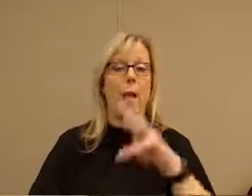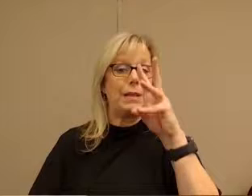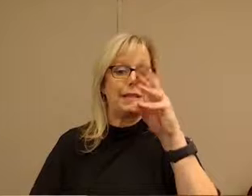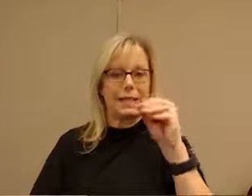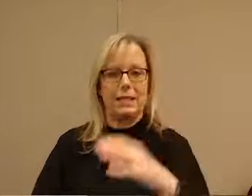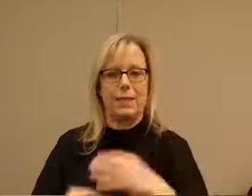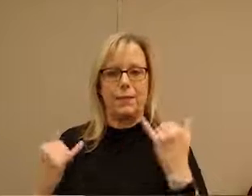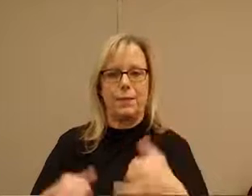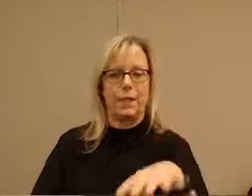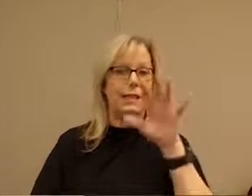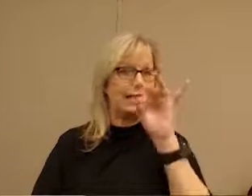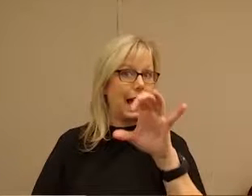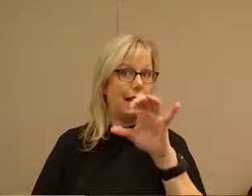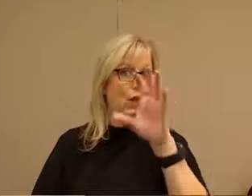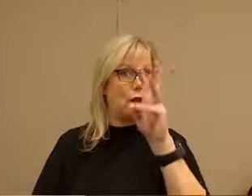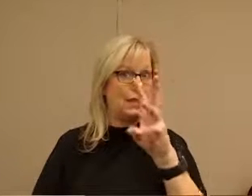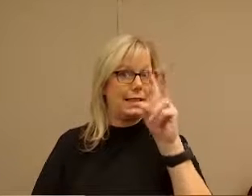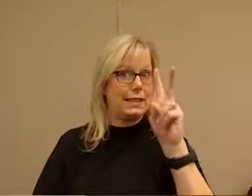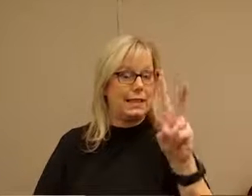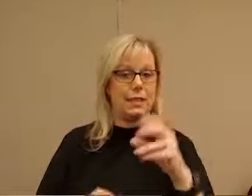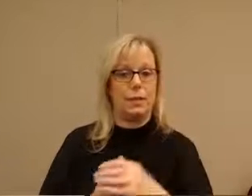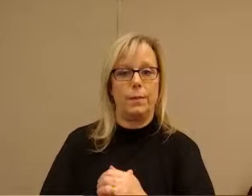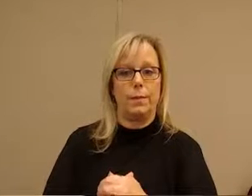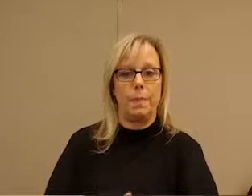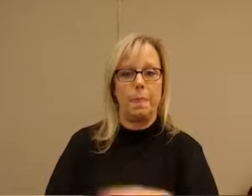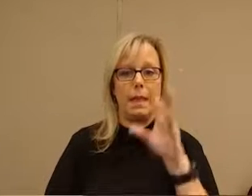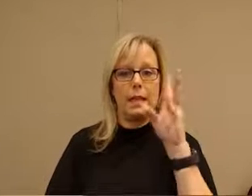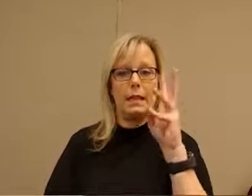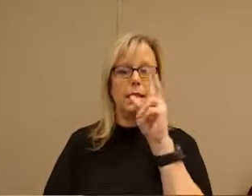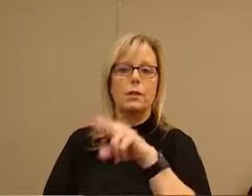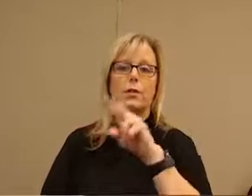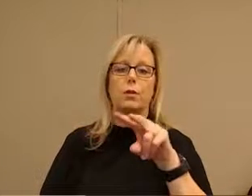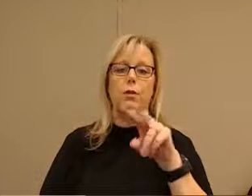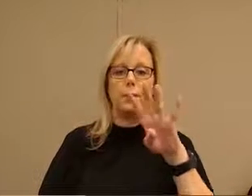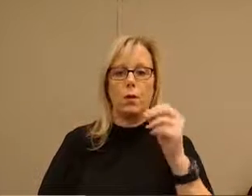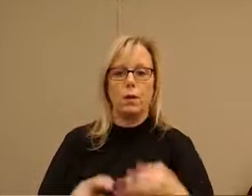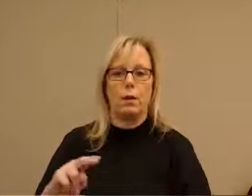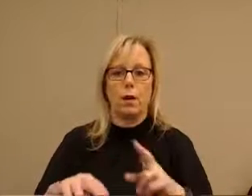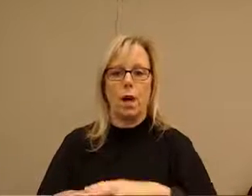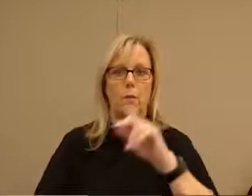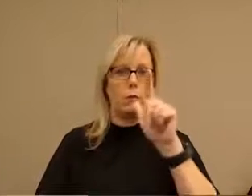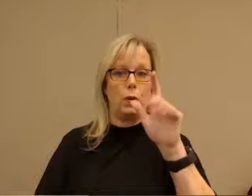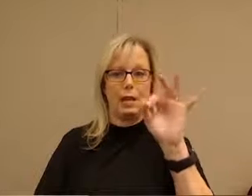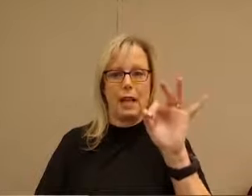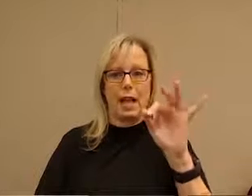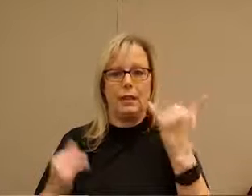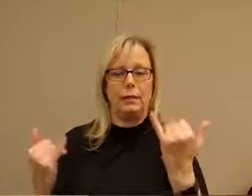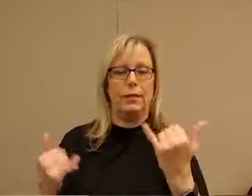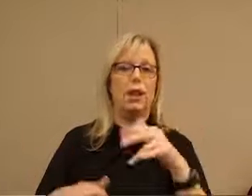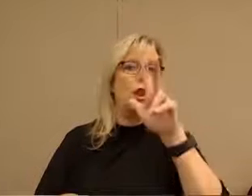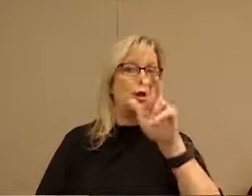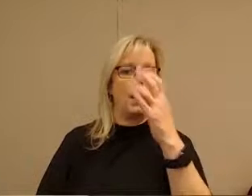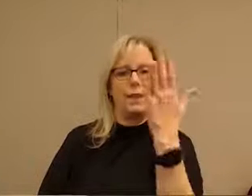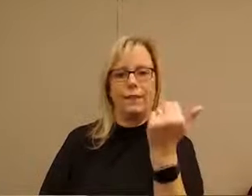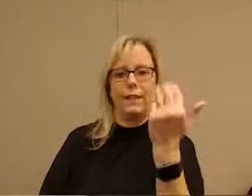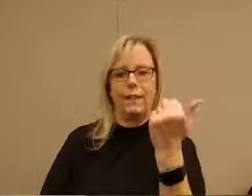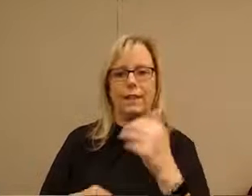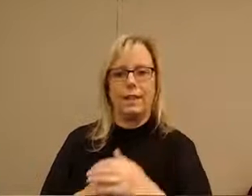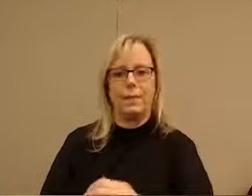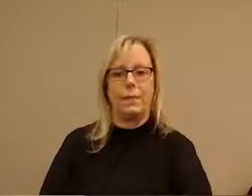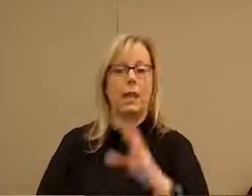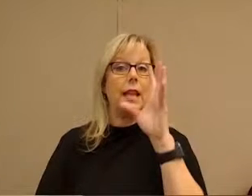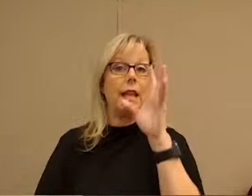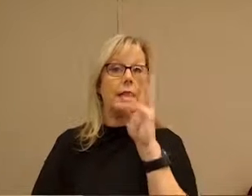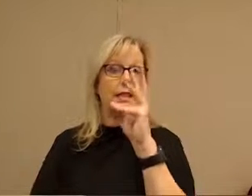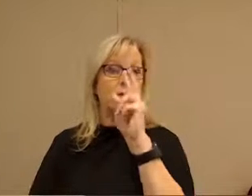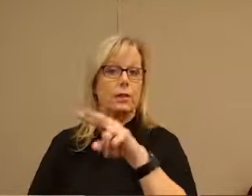62239 up 60 to 962. 62240 up 29 to